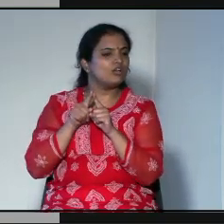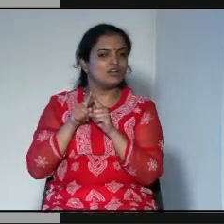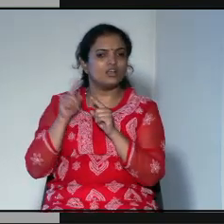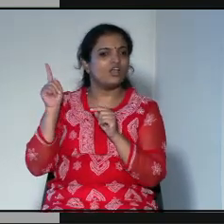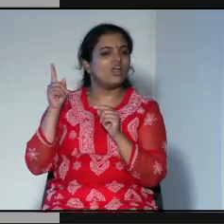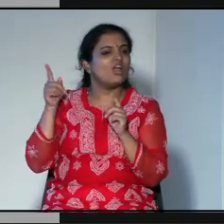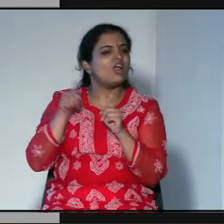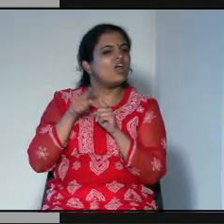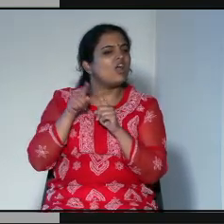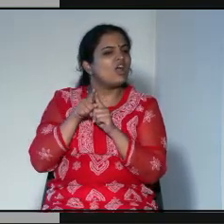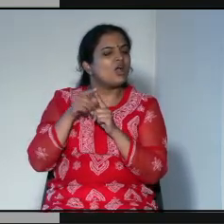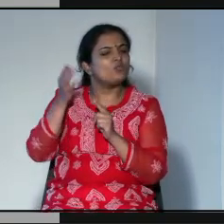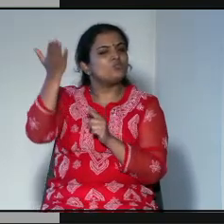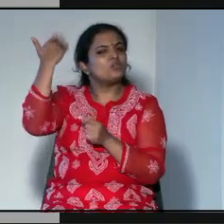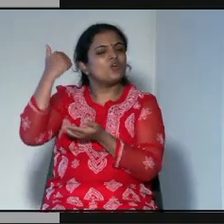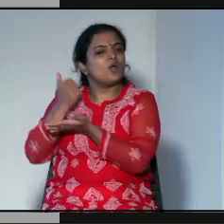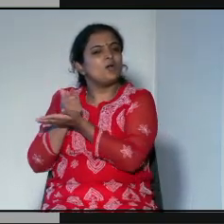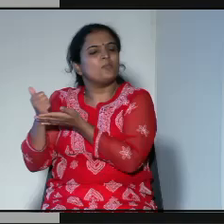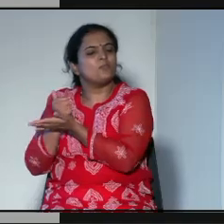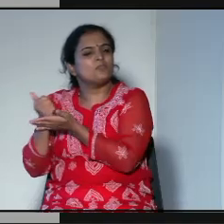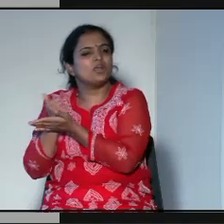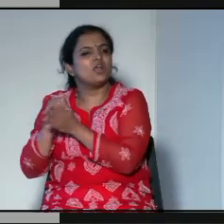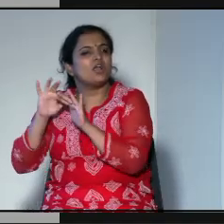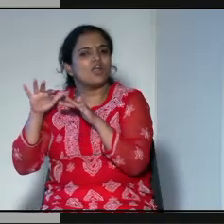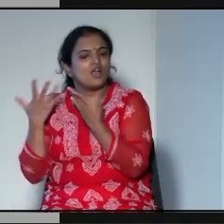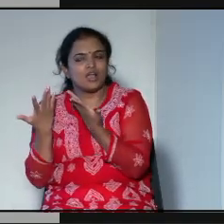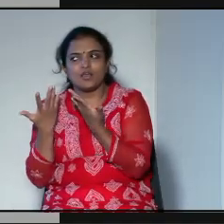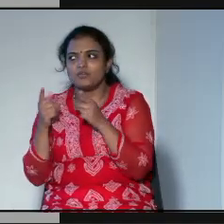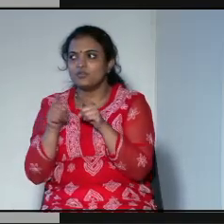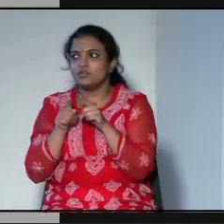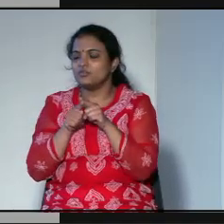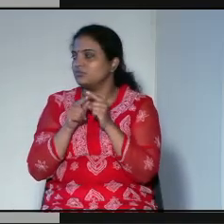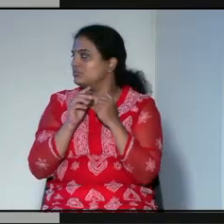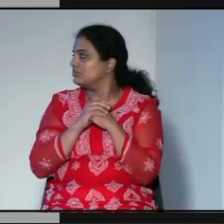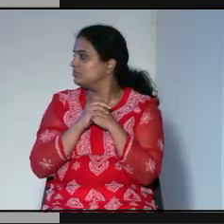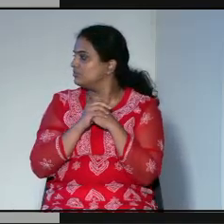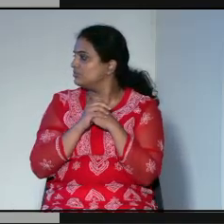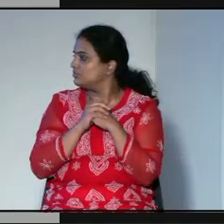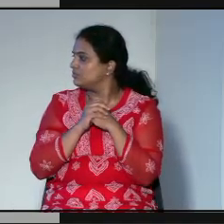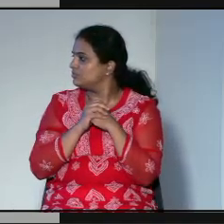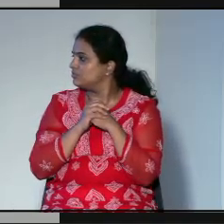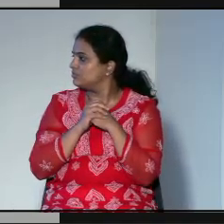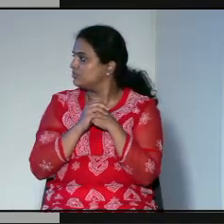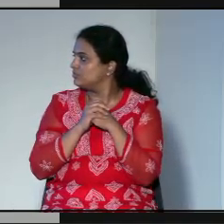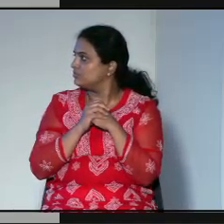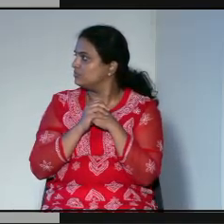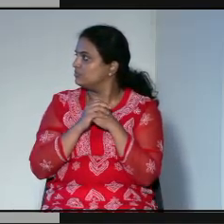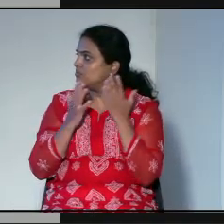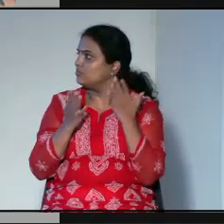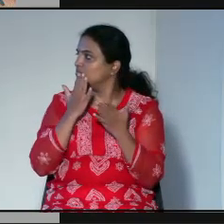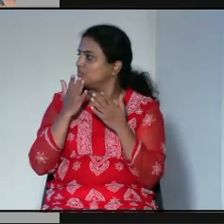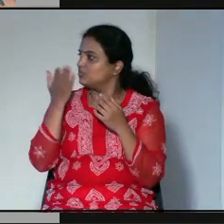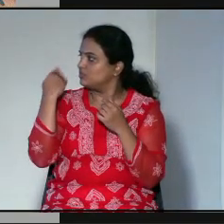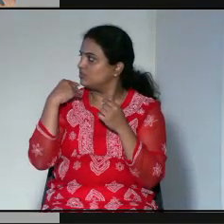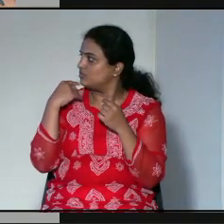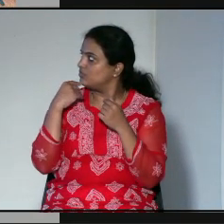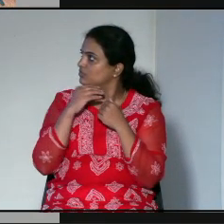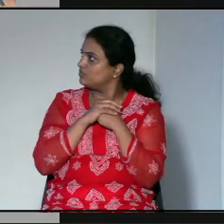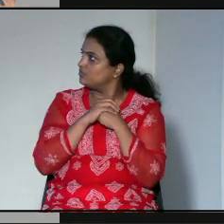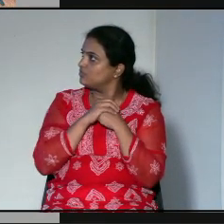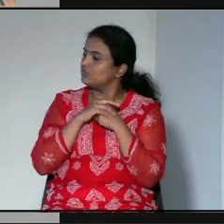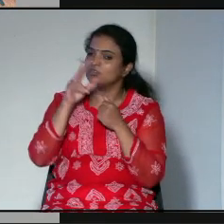of her training. And I put them up, and I hope some of it can be read.